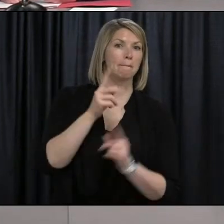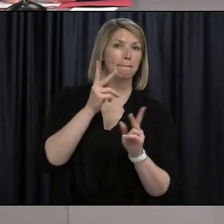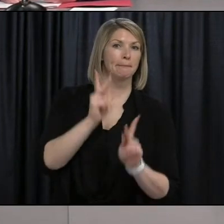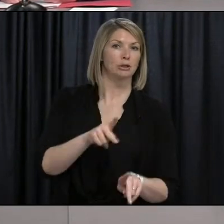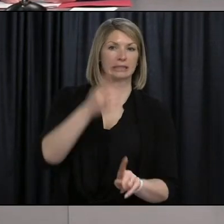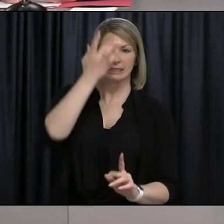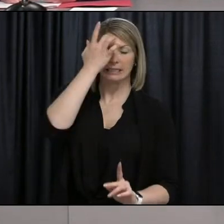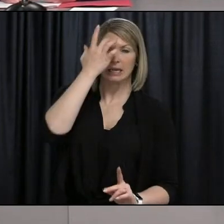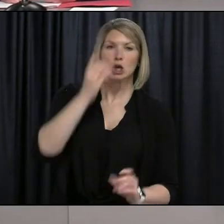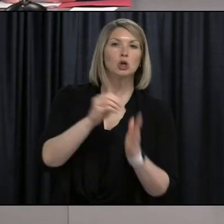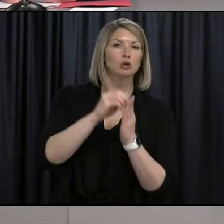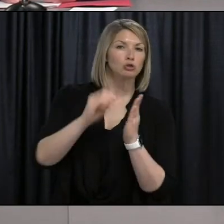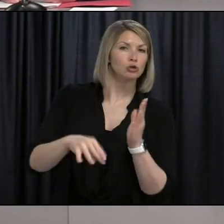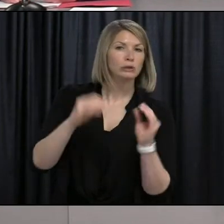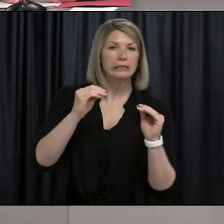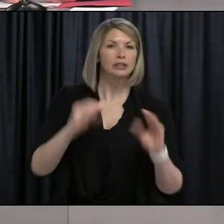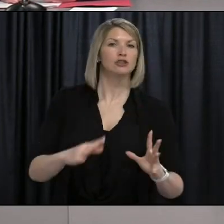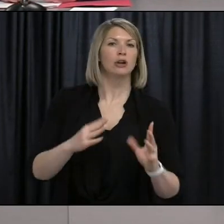have been tested?